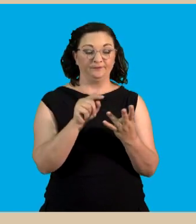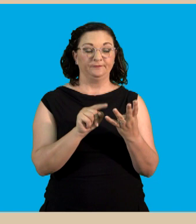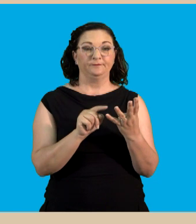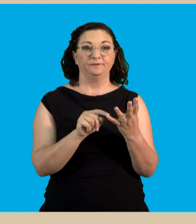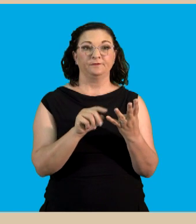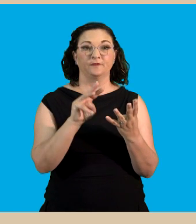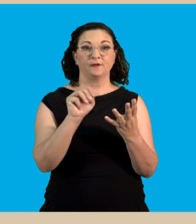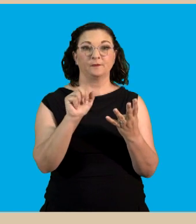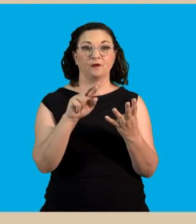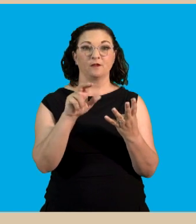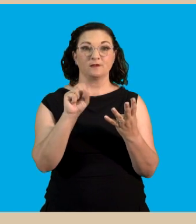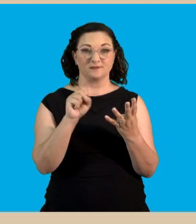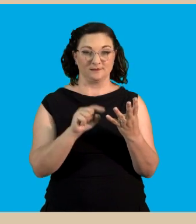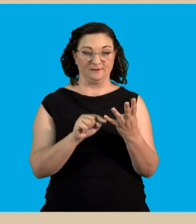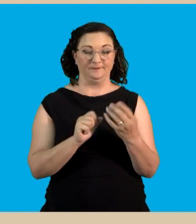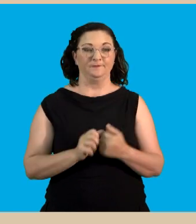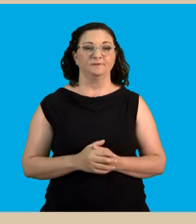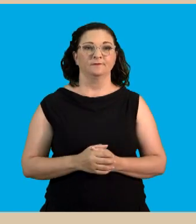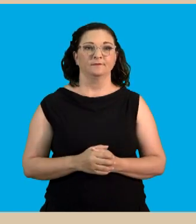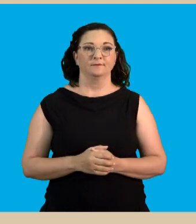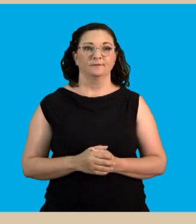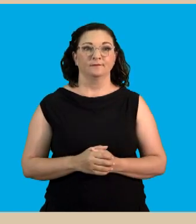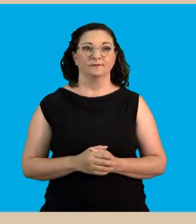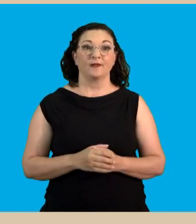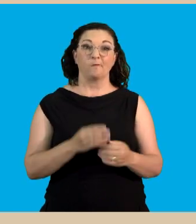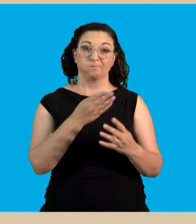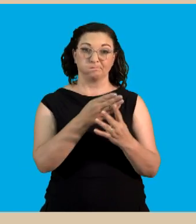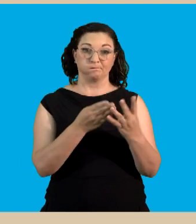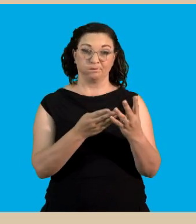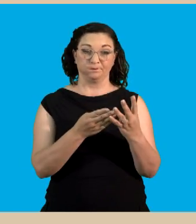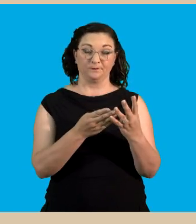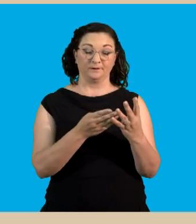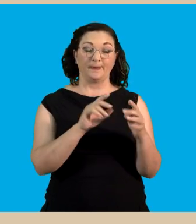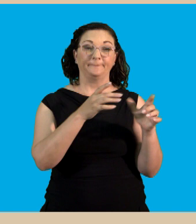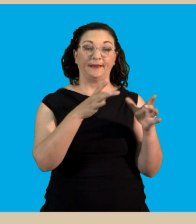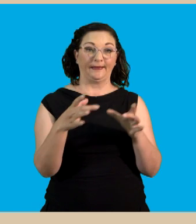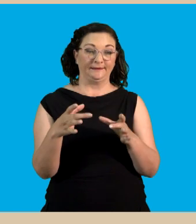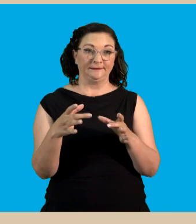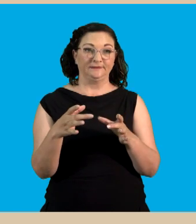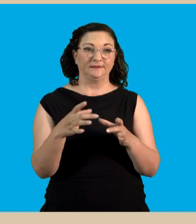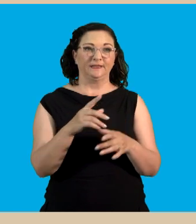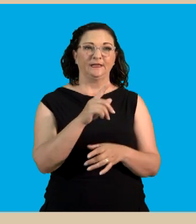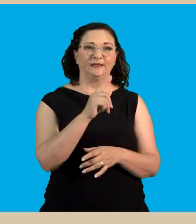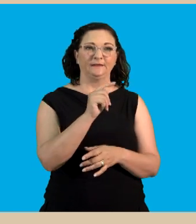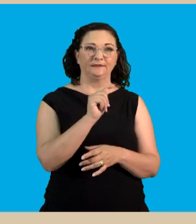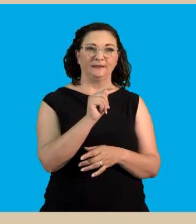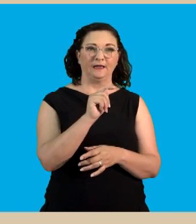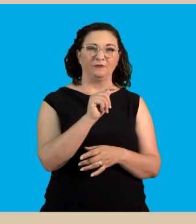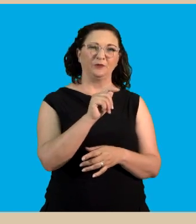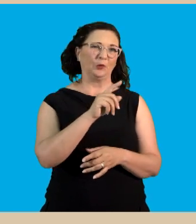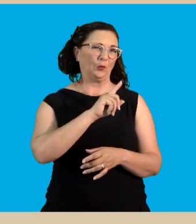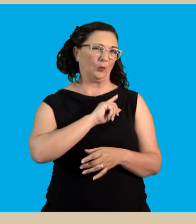and Mars. Now, these planets, they are referred to as the terrestrial